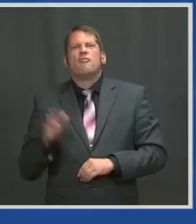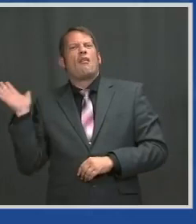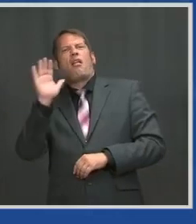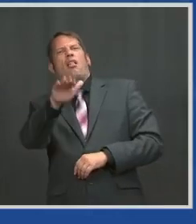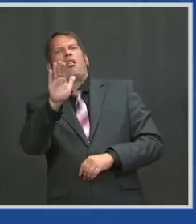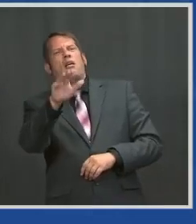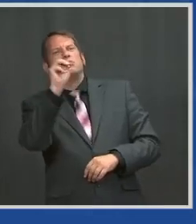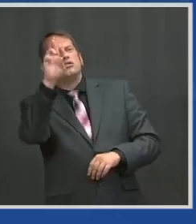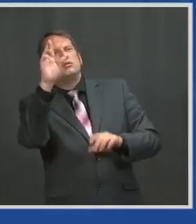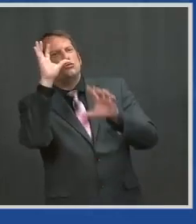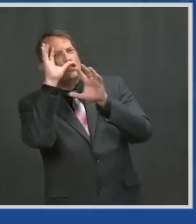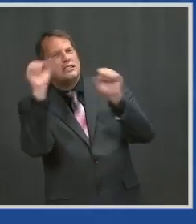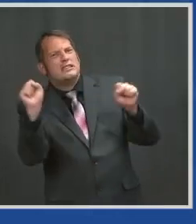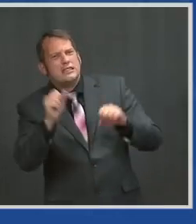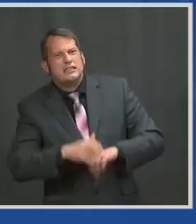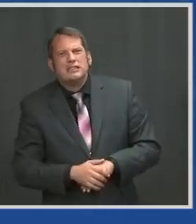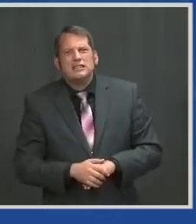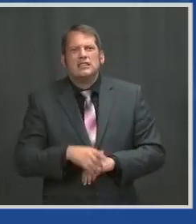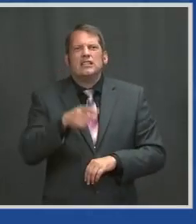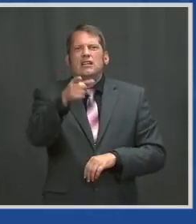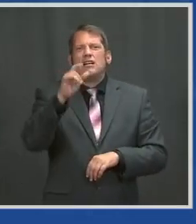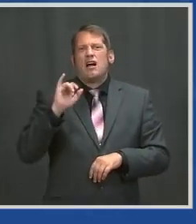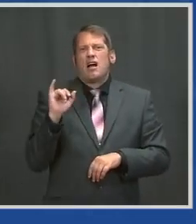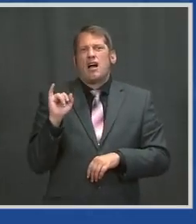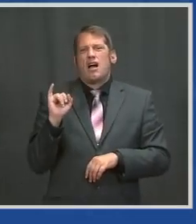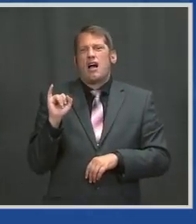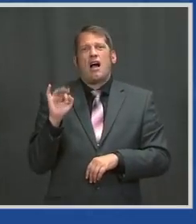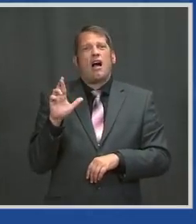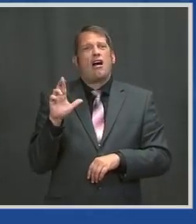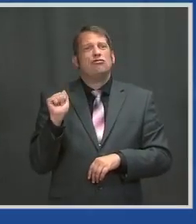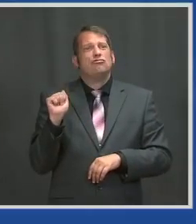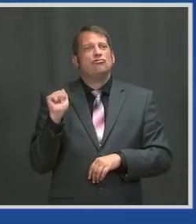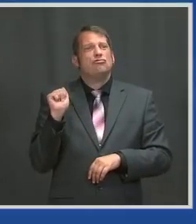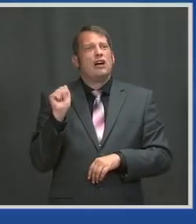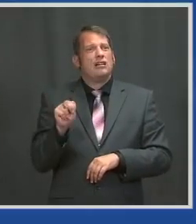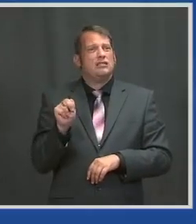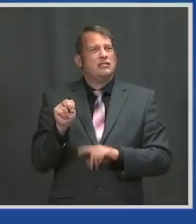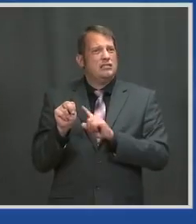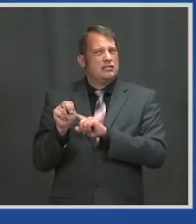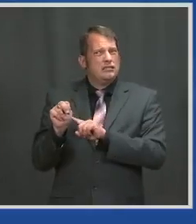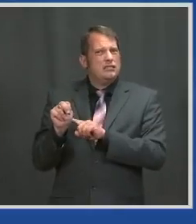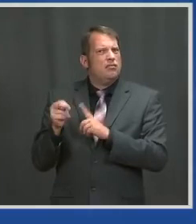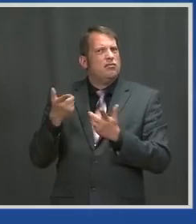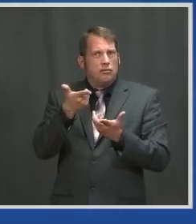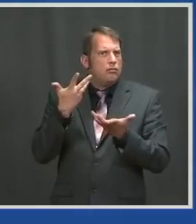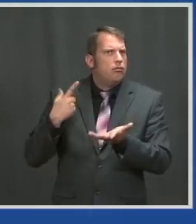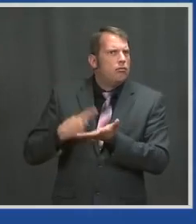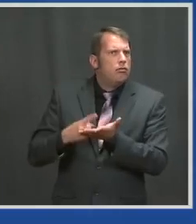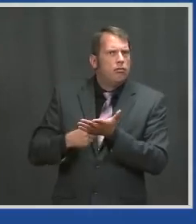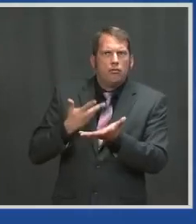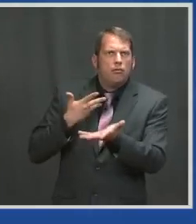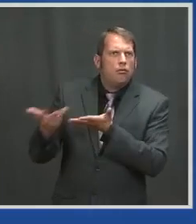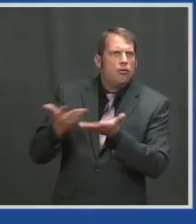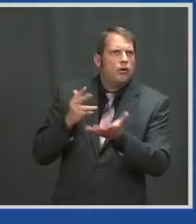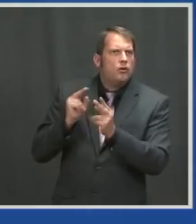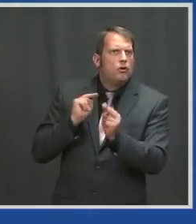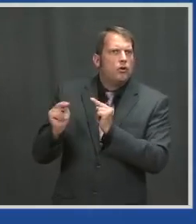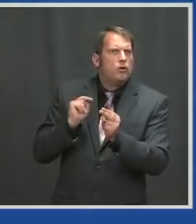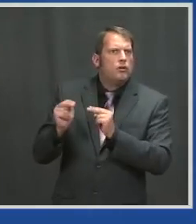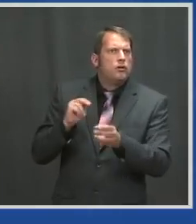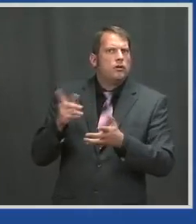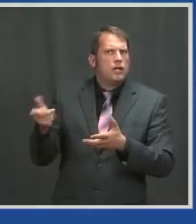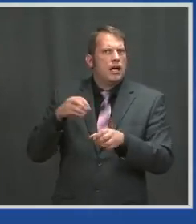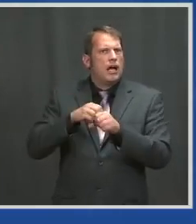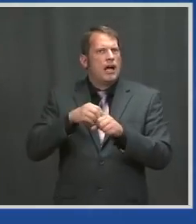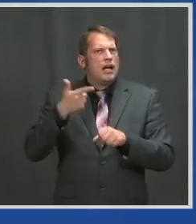are serious about negotiation in Vienna? yes, but how serious and what they're prepared to do is a different story,